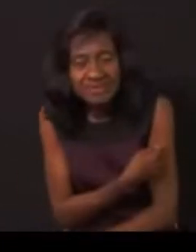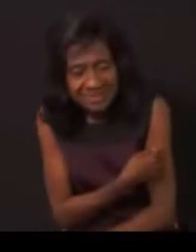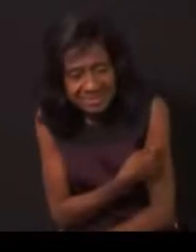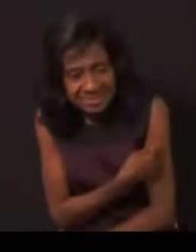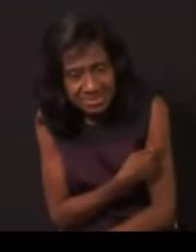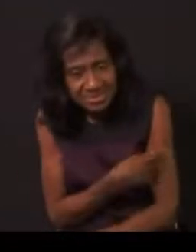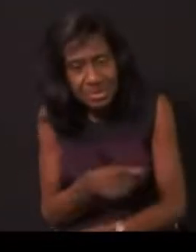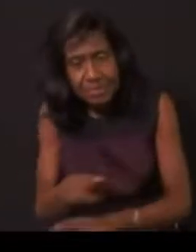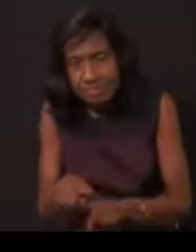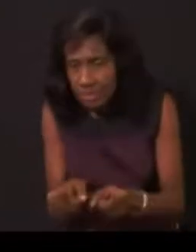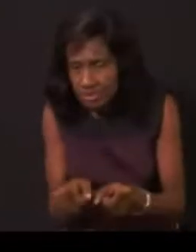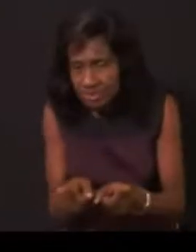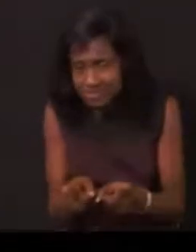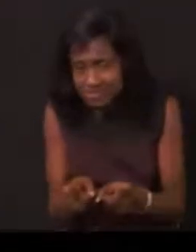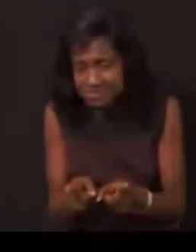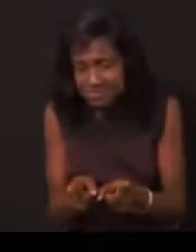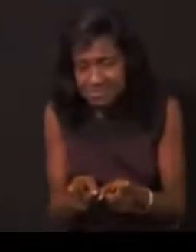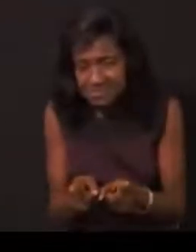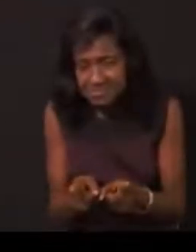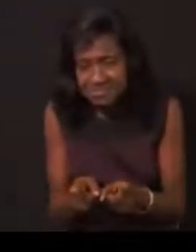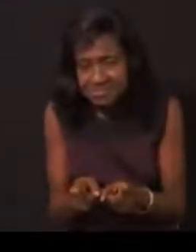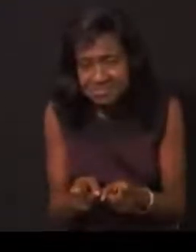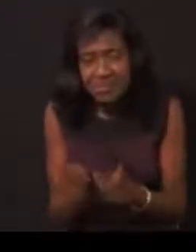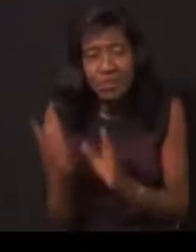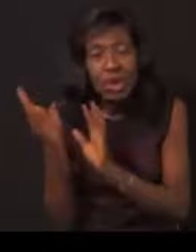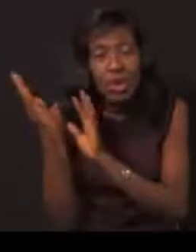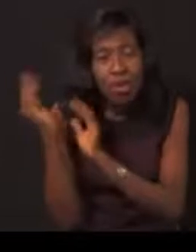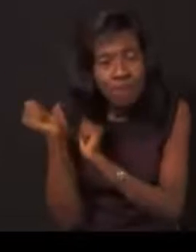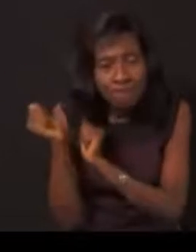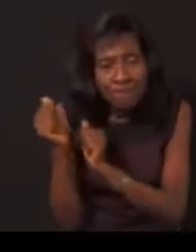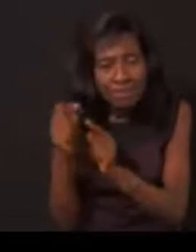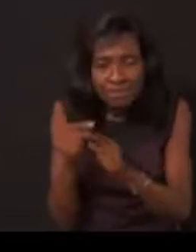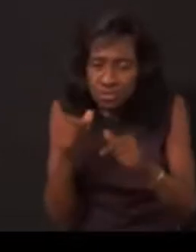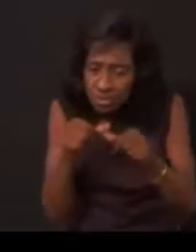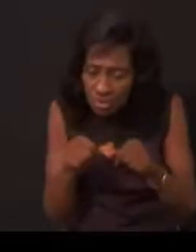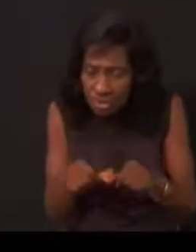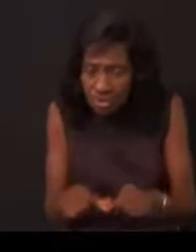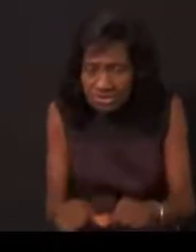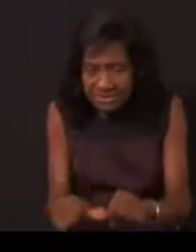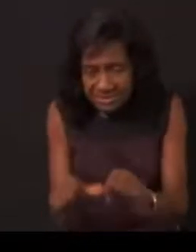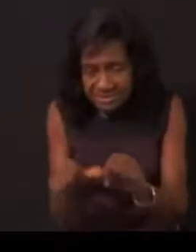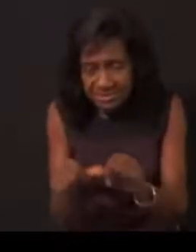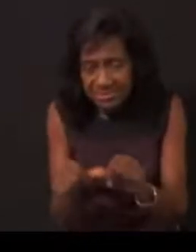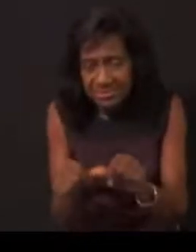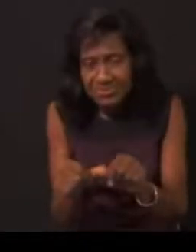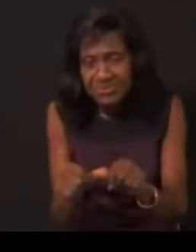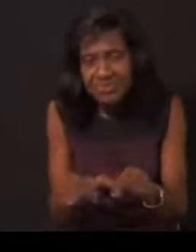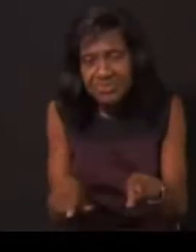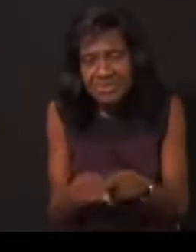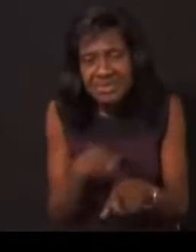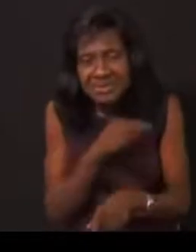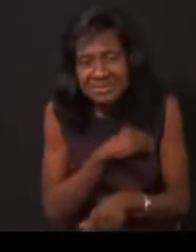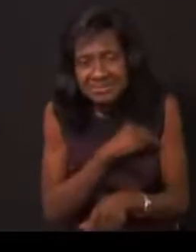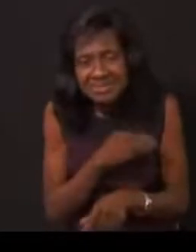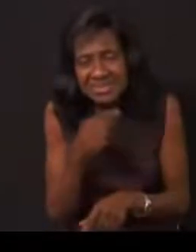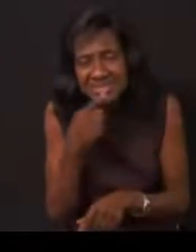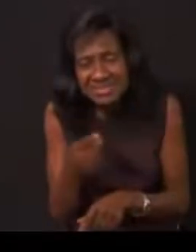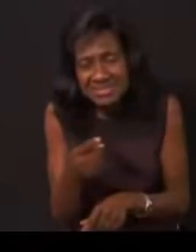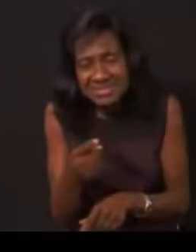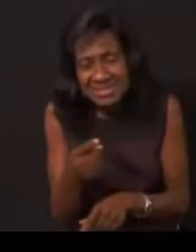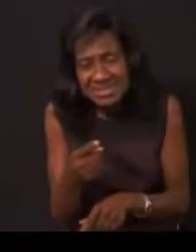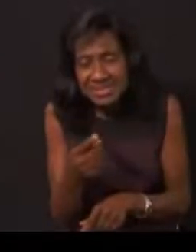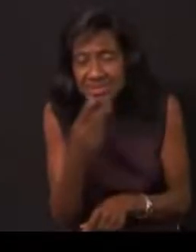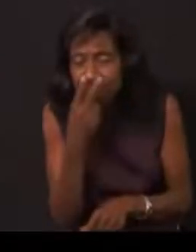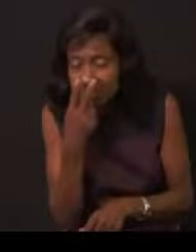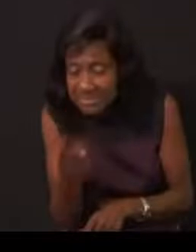And it is, we are hoping to continue this track. As Minister has indicated, there is evidence. We have